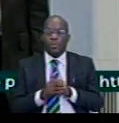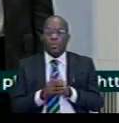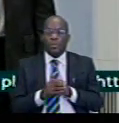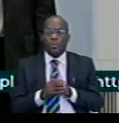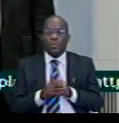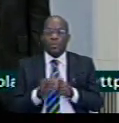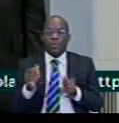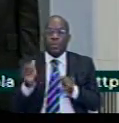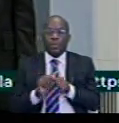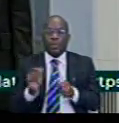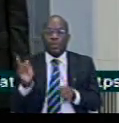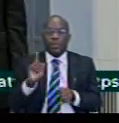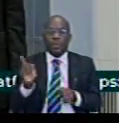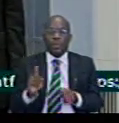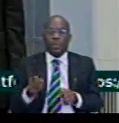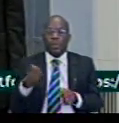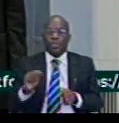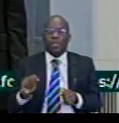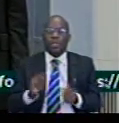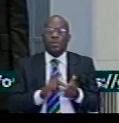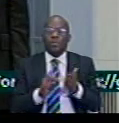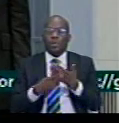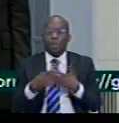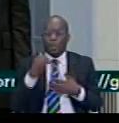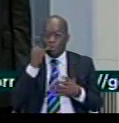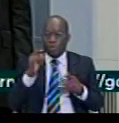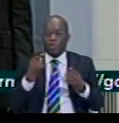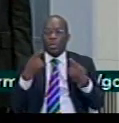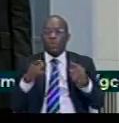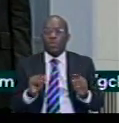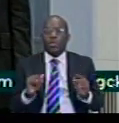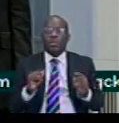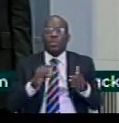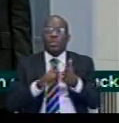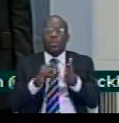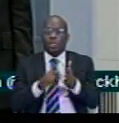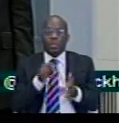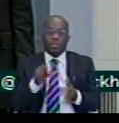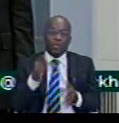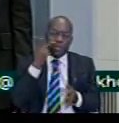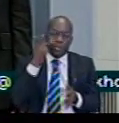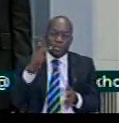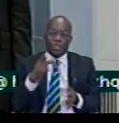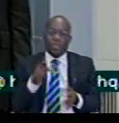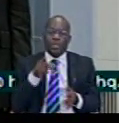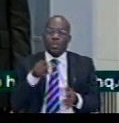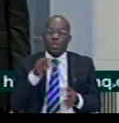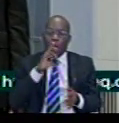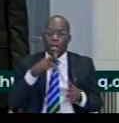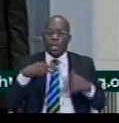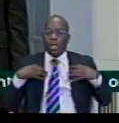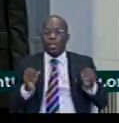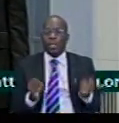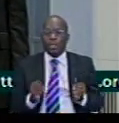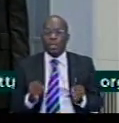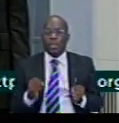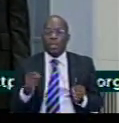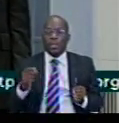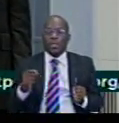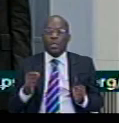Everywhere the crusade is going on, check up. You see that you have been healed. Quickly,